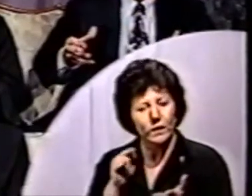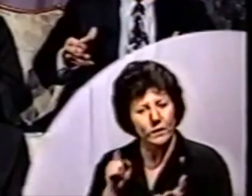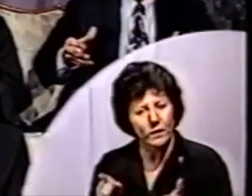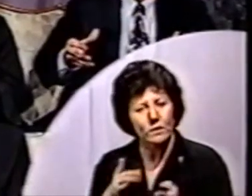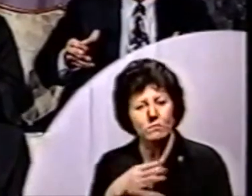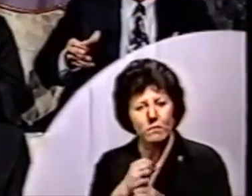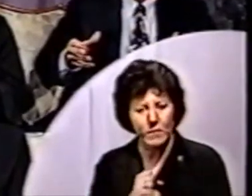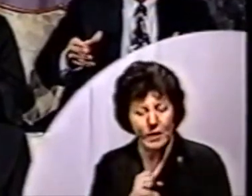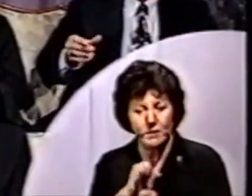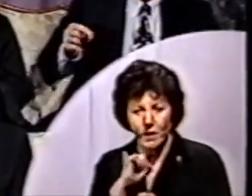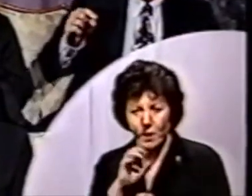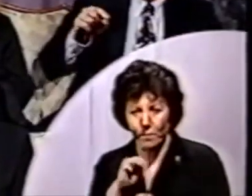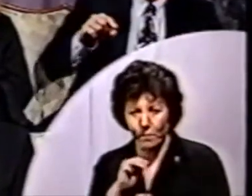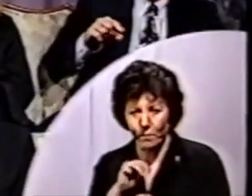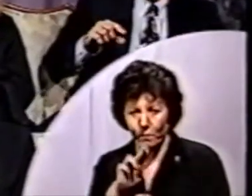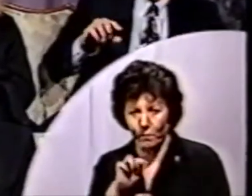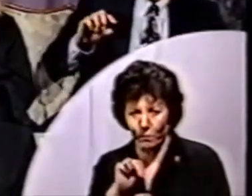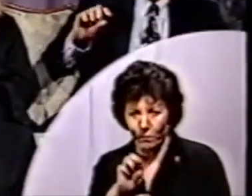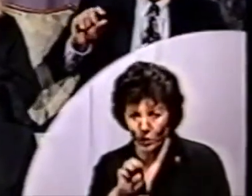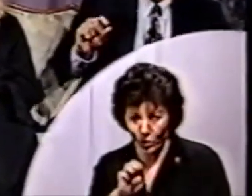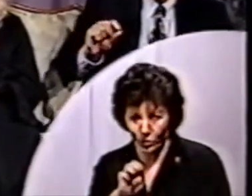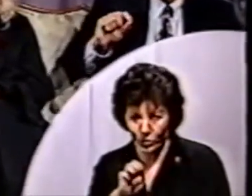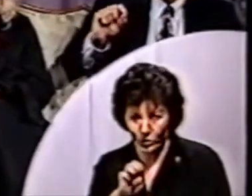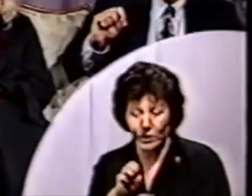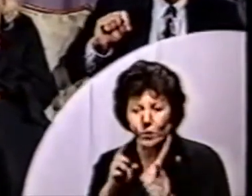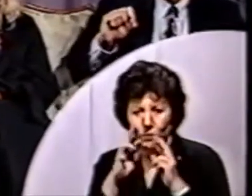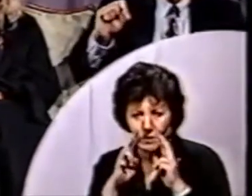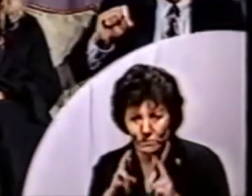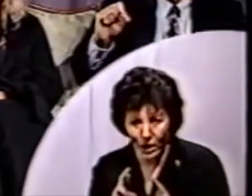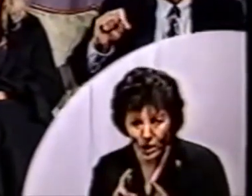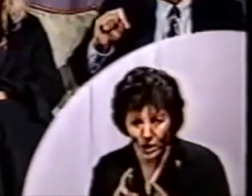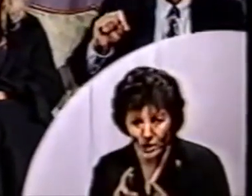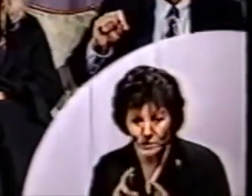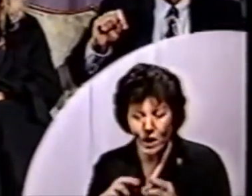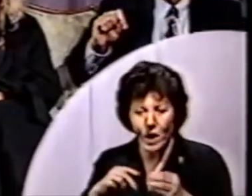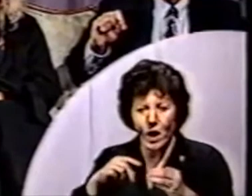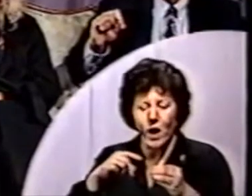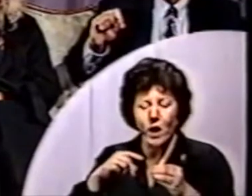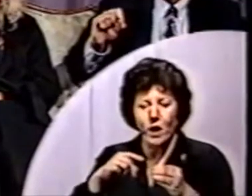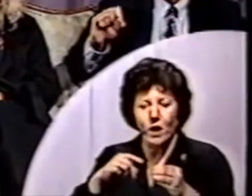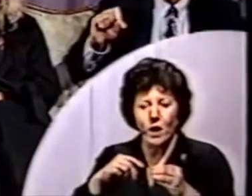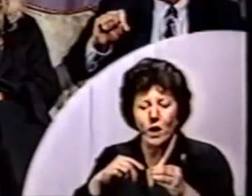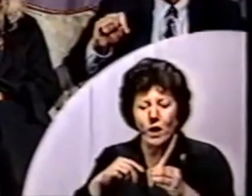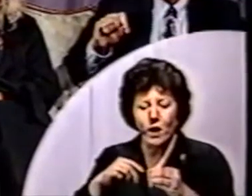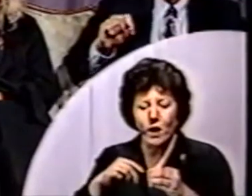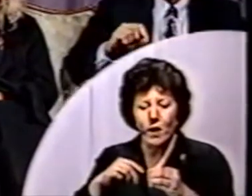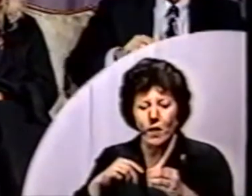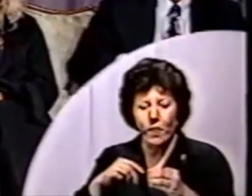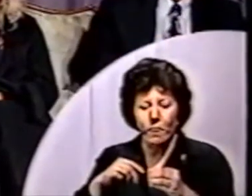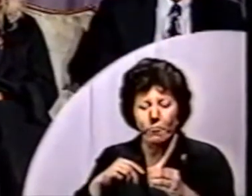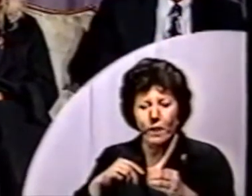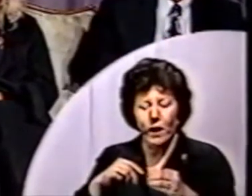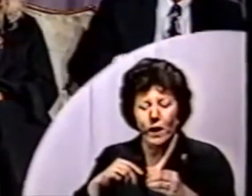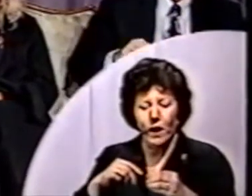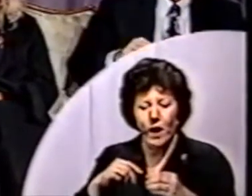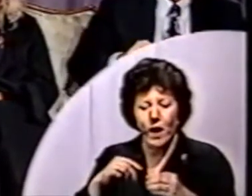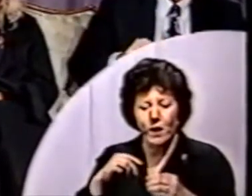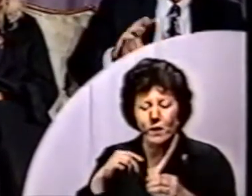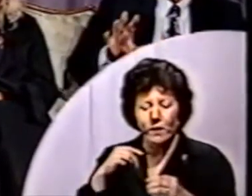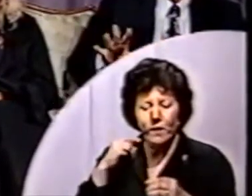different immune response based on the contents of the inside of the HIV virus. Mm-hmm.